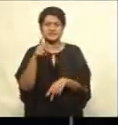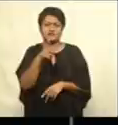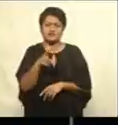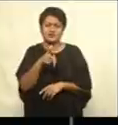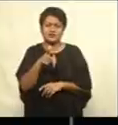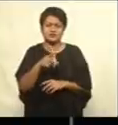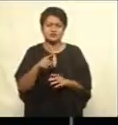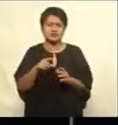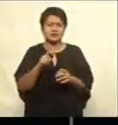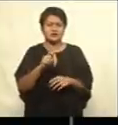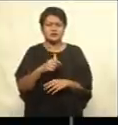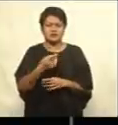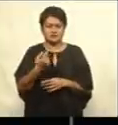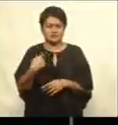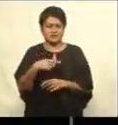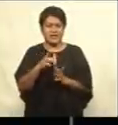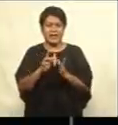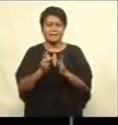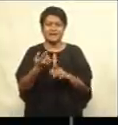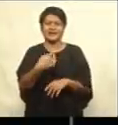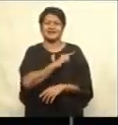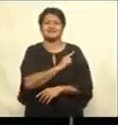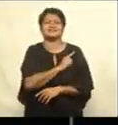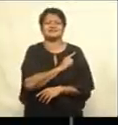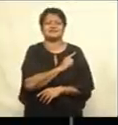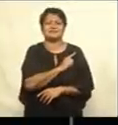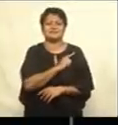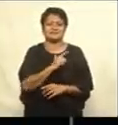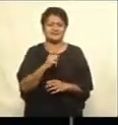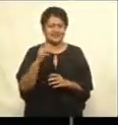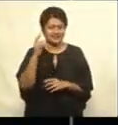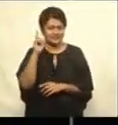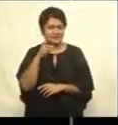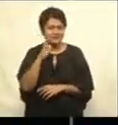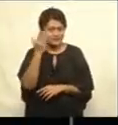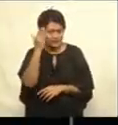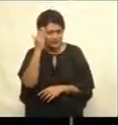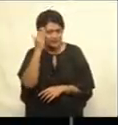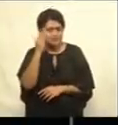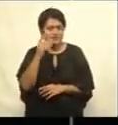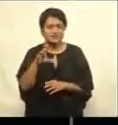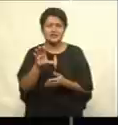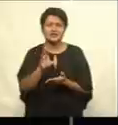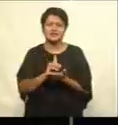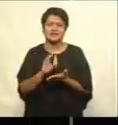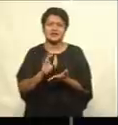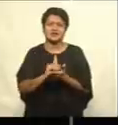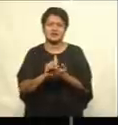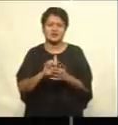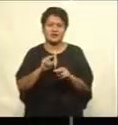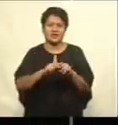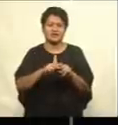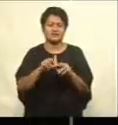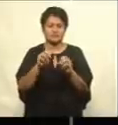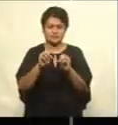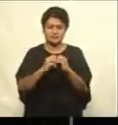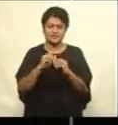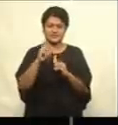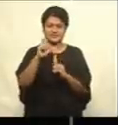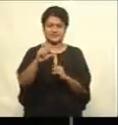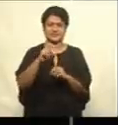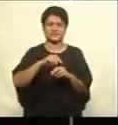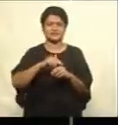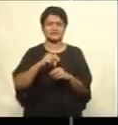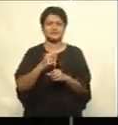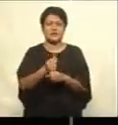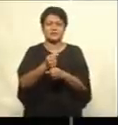fbcnews@fbc.com.fj or share it with us via Facebook, Twitter and Instagram. You can also download our FBC News app to keep updated with the very